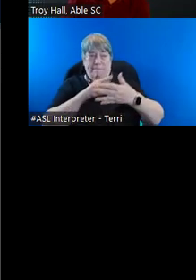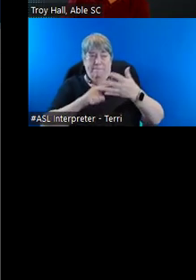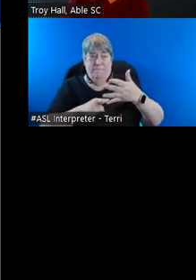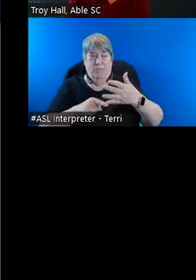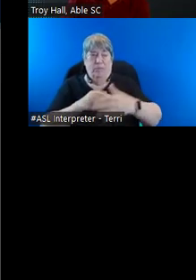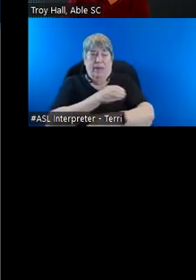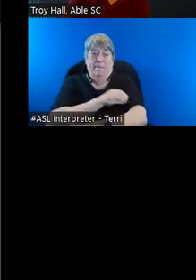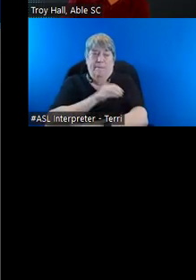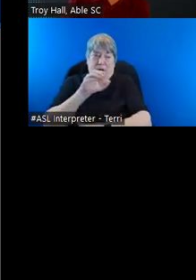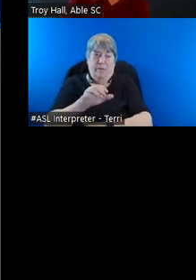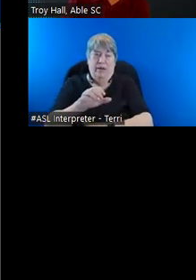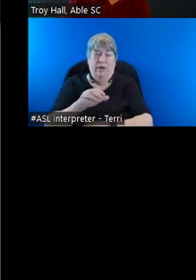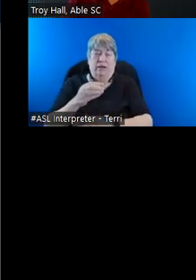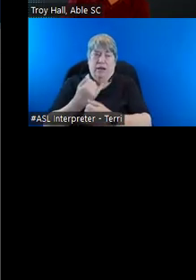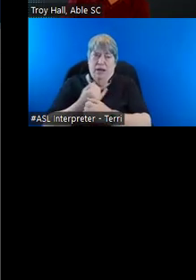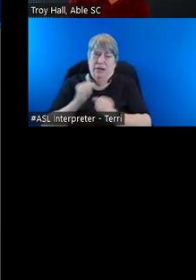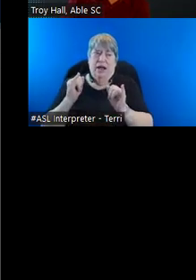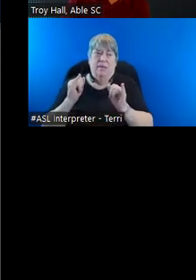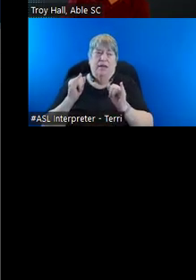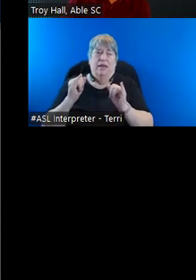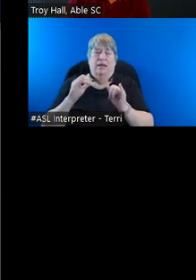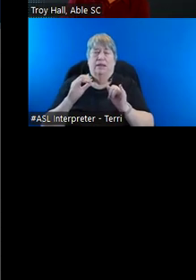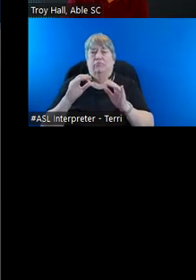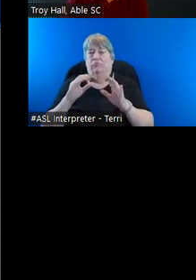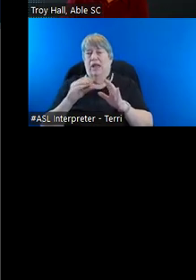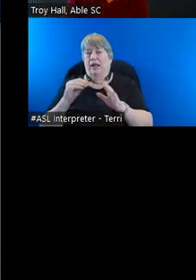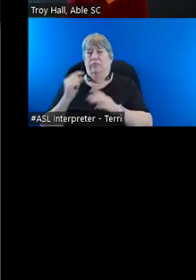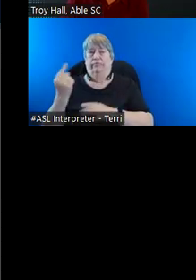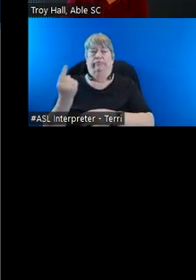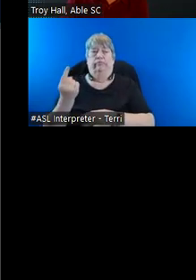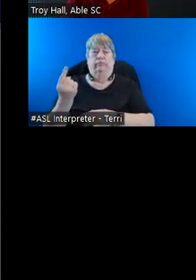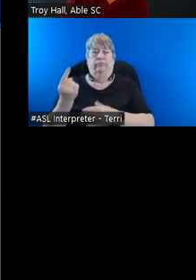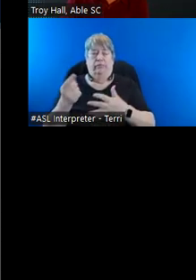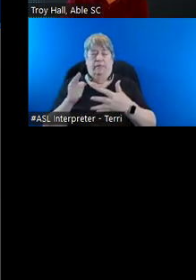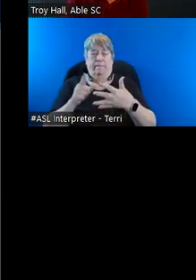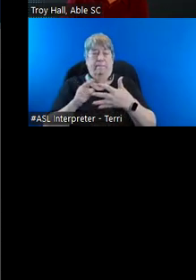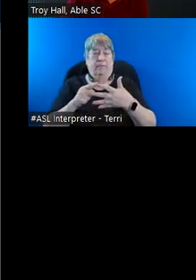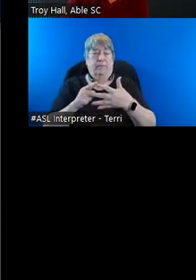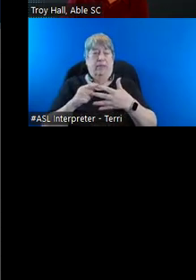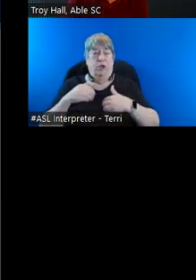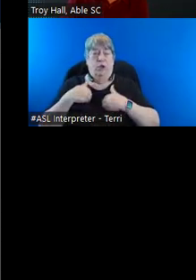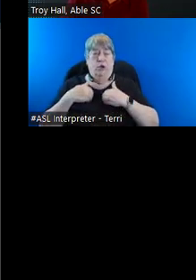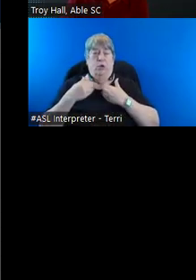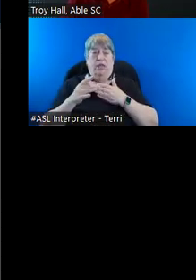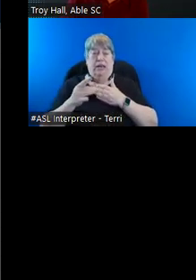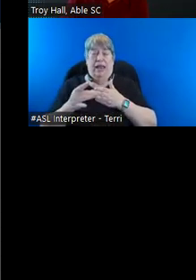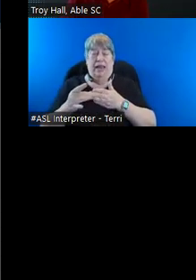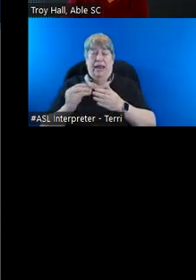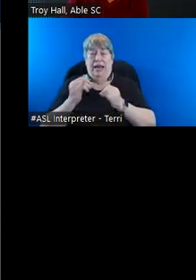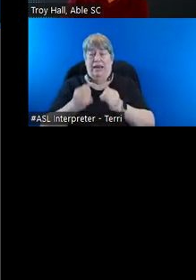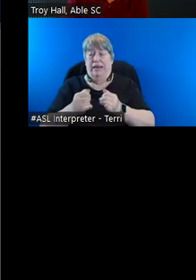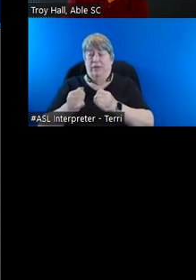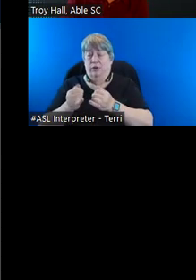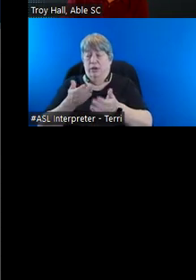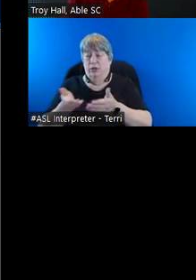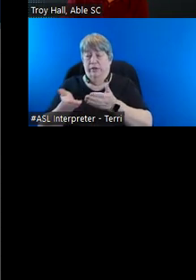and independence. It is youth-led and individualized services. It